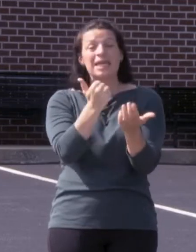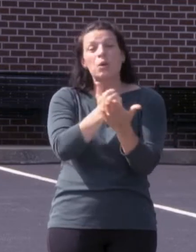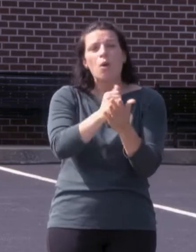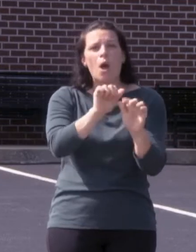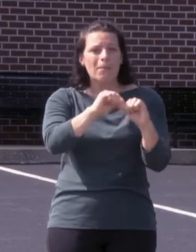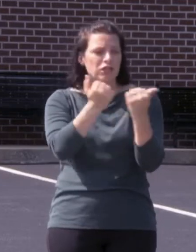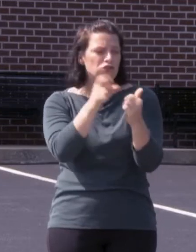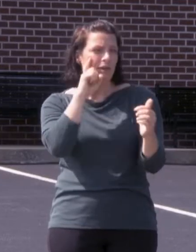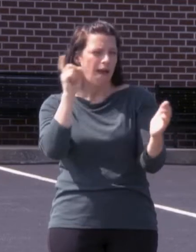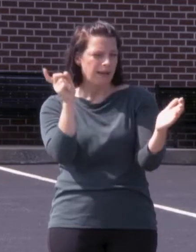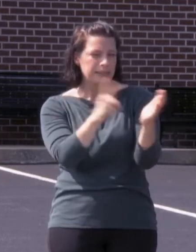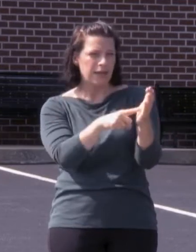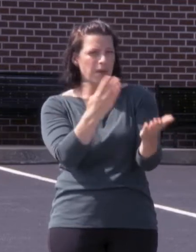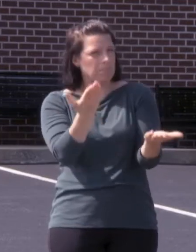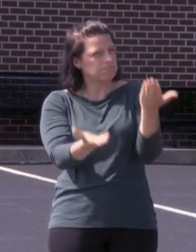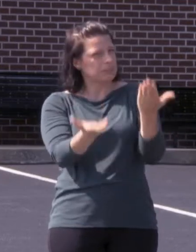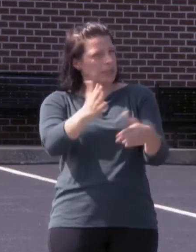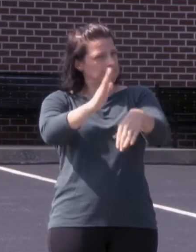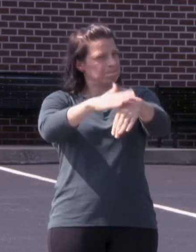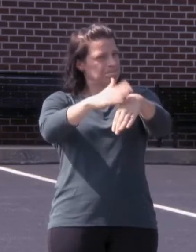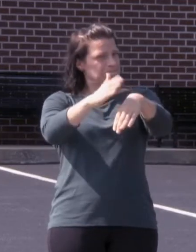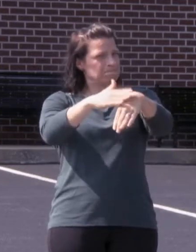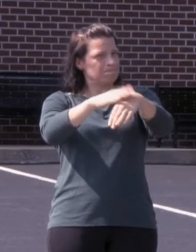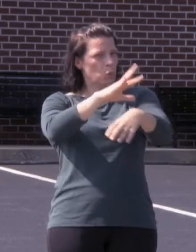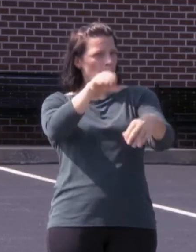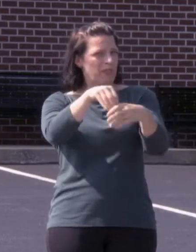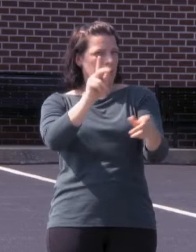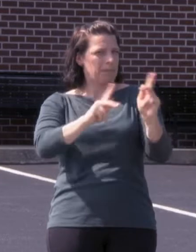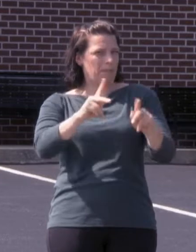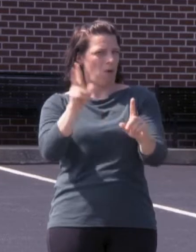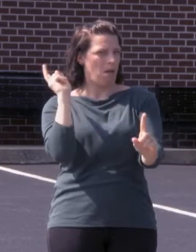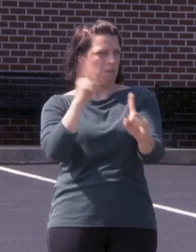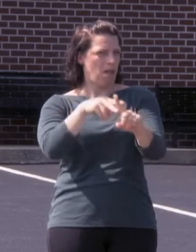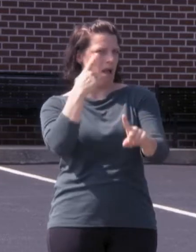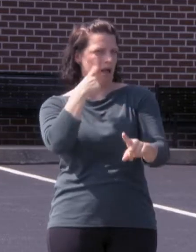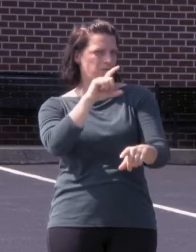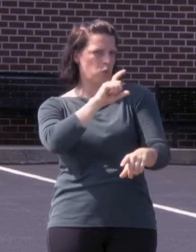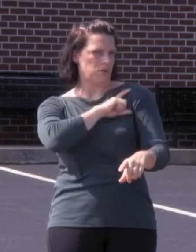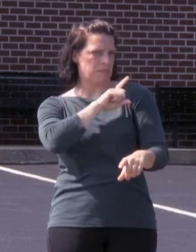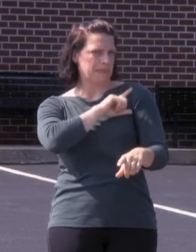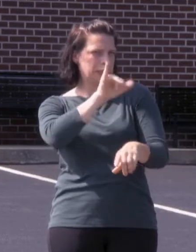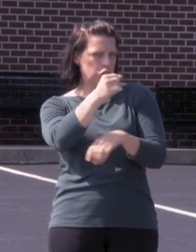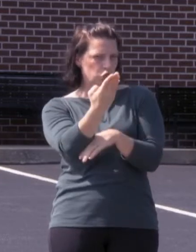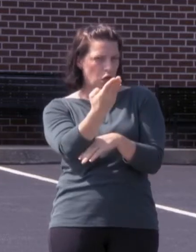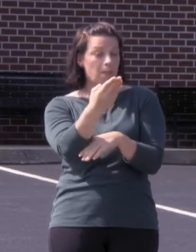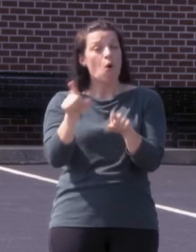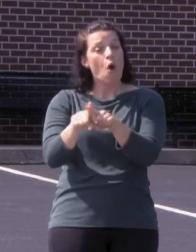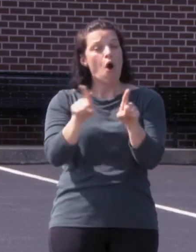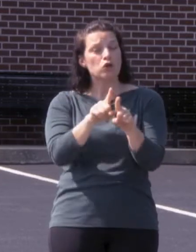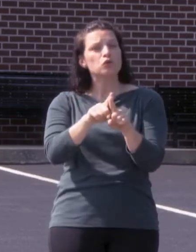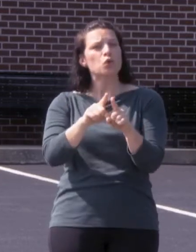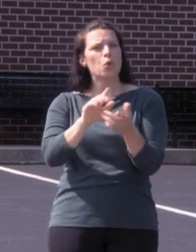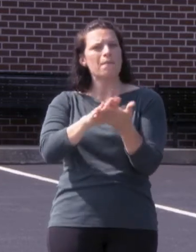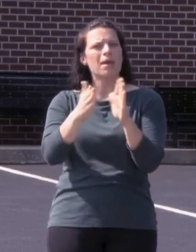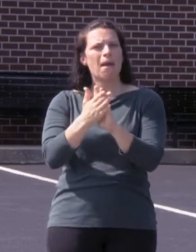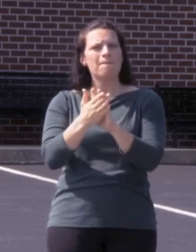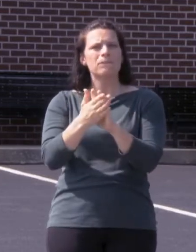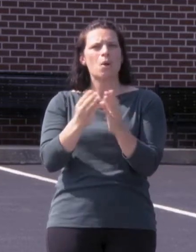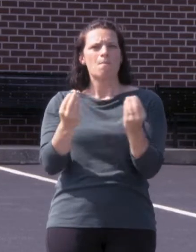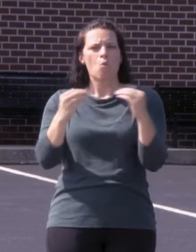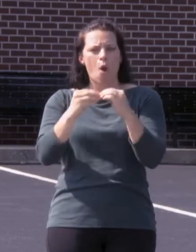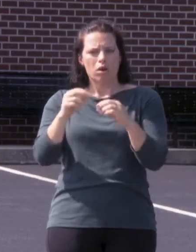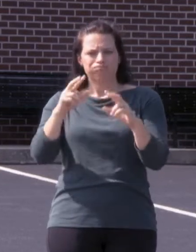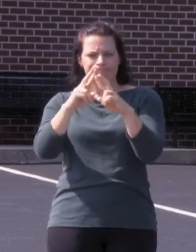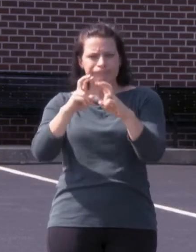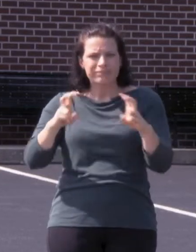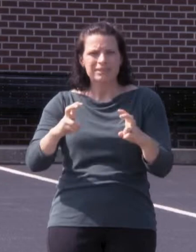agencies identify potential red flags in candidates, which helps agencies invest in better employees that they're going to want to train